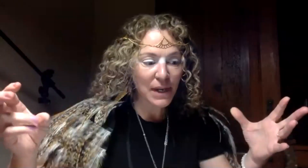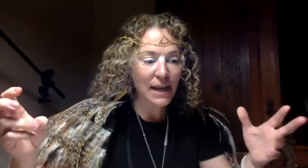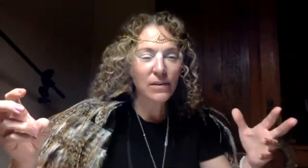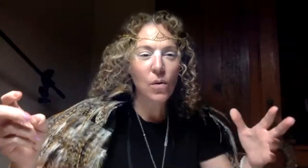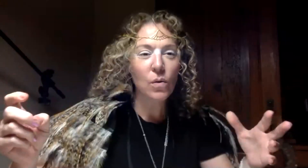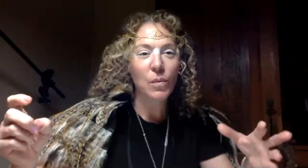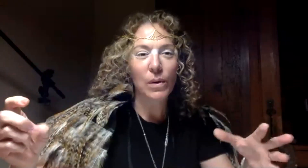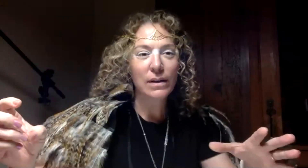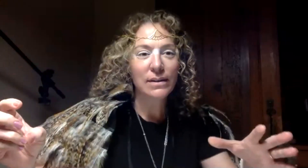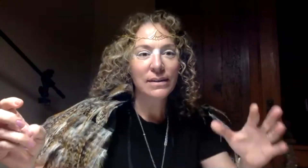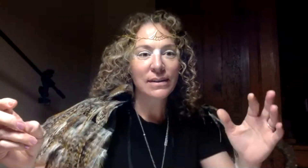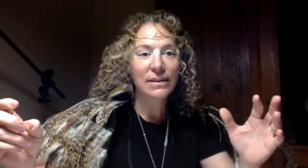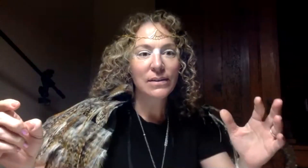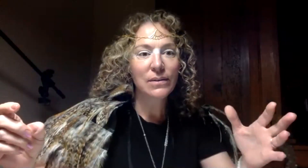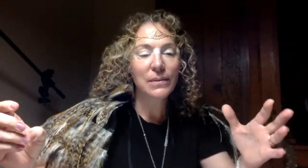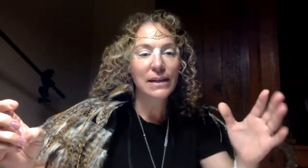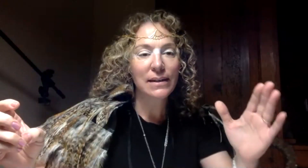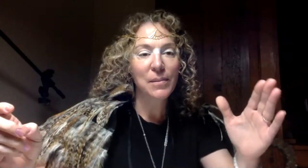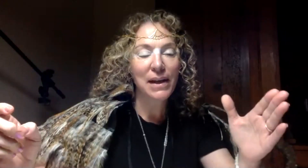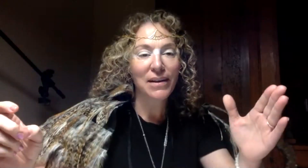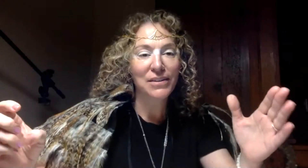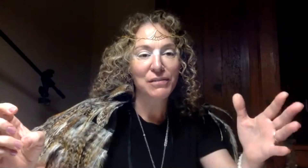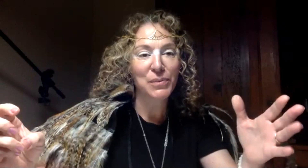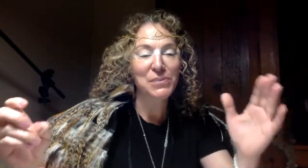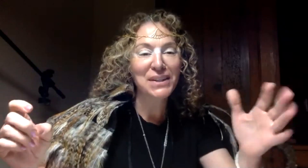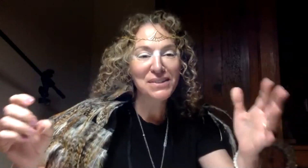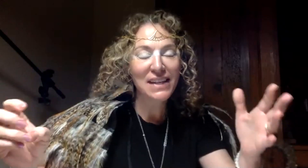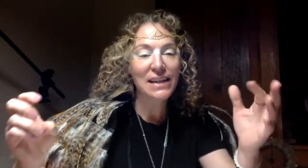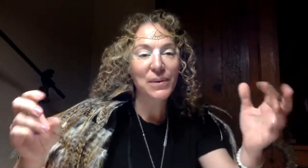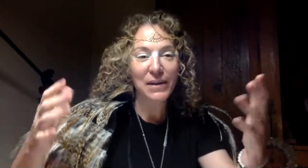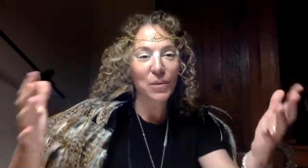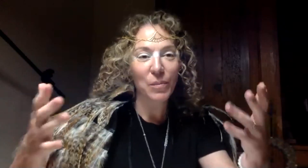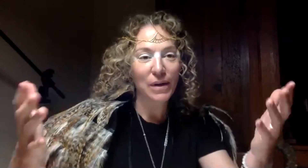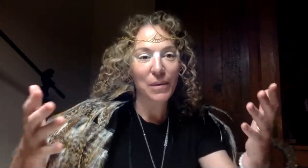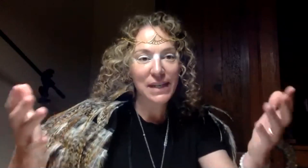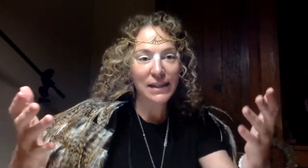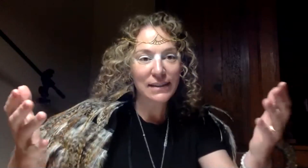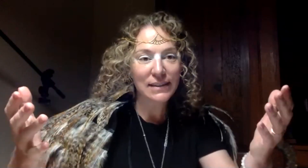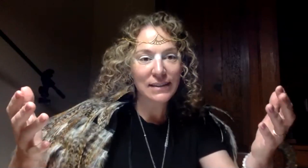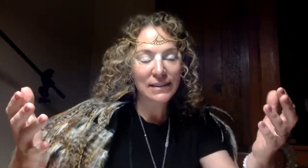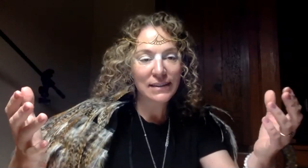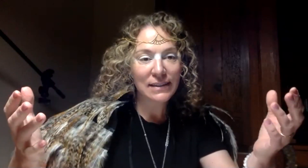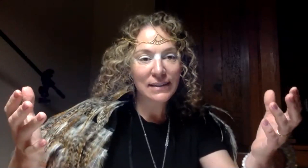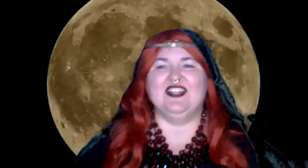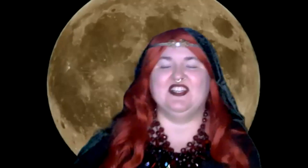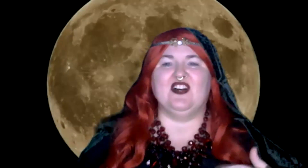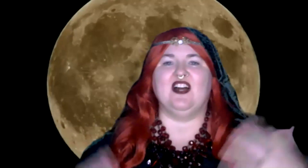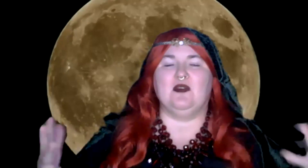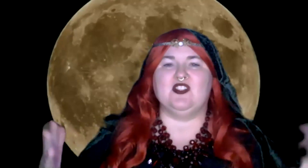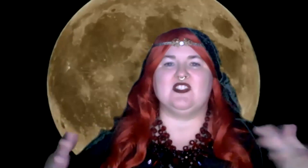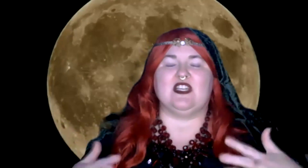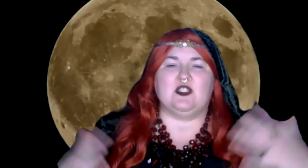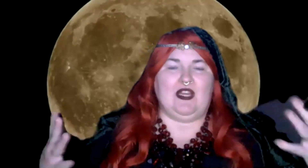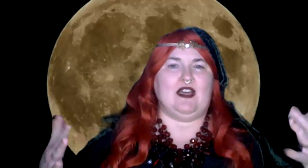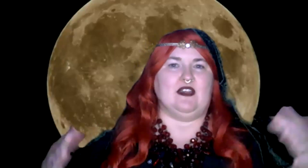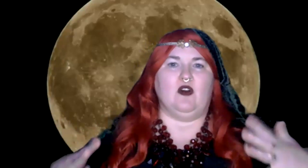you can hold more. Wait, come back on, shift witch. What did you say? You can hold more. What was that? Your heart will